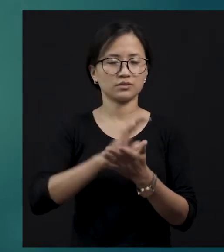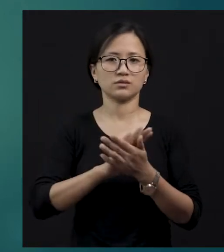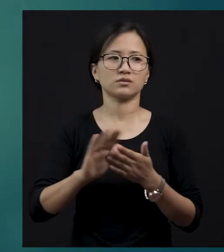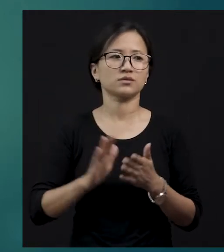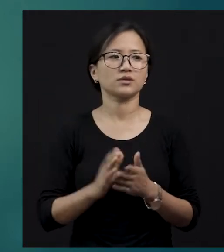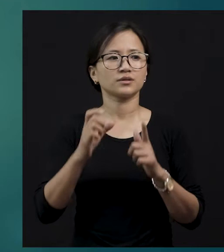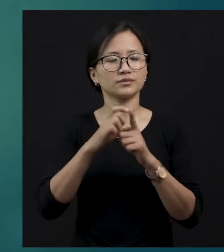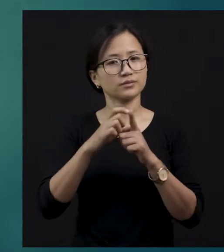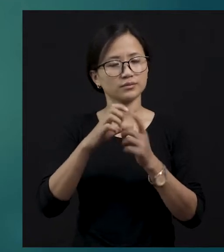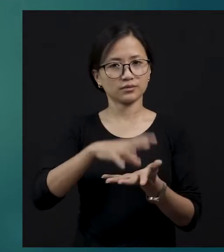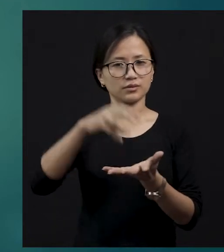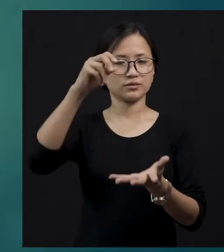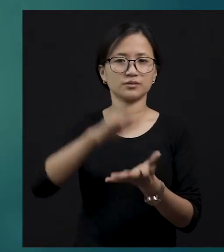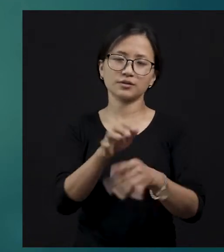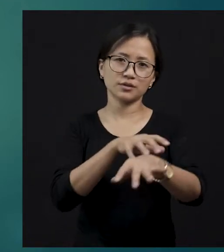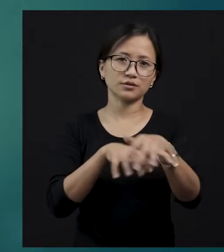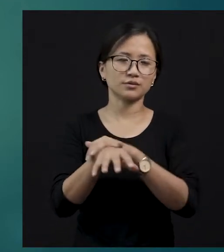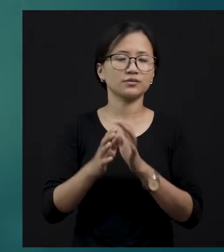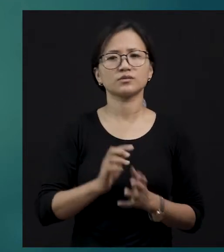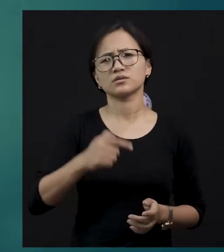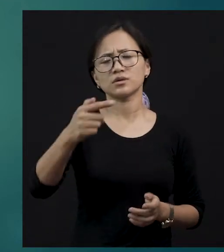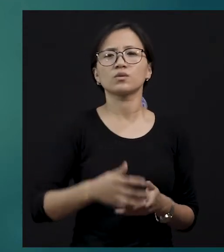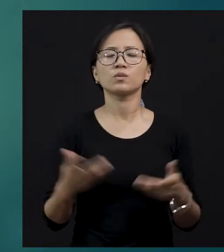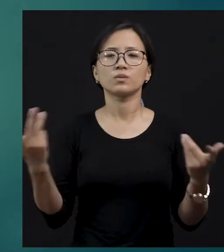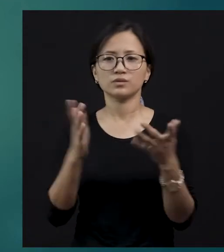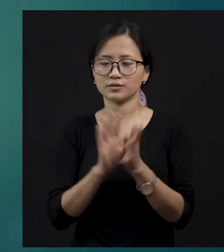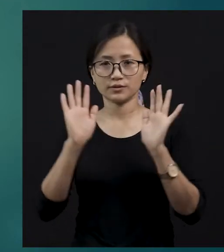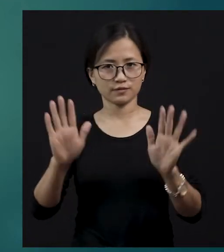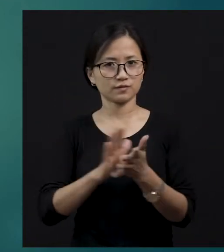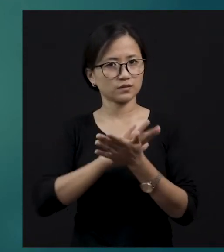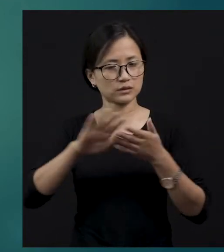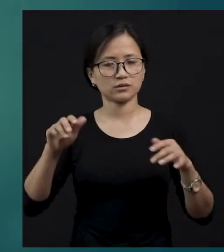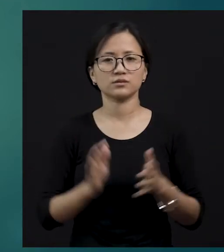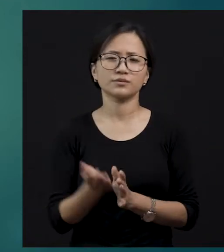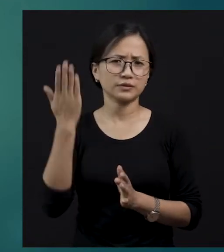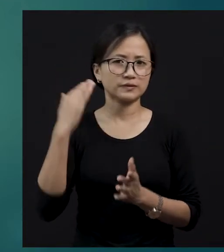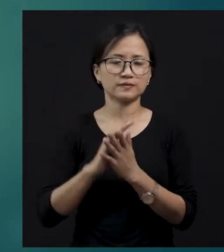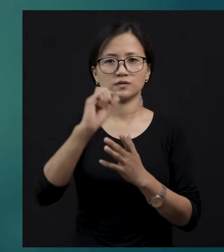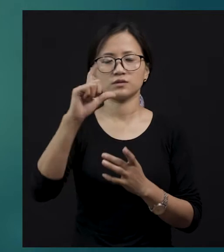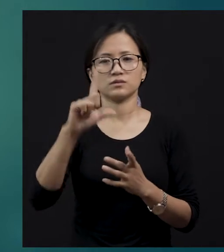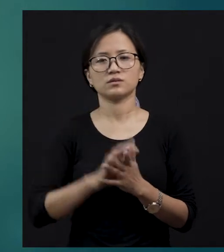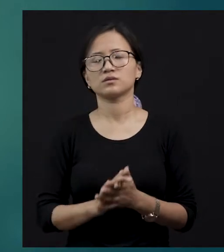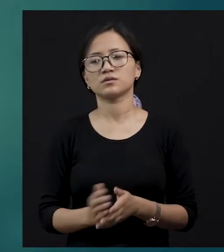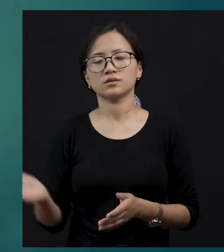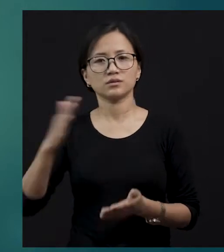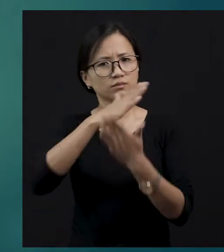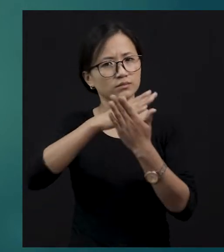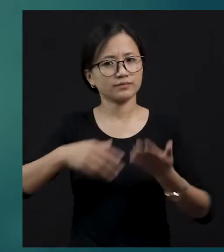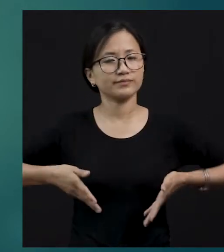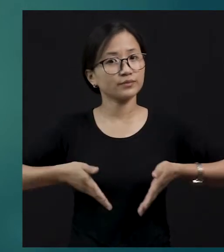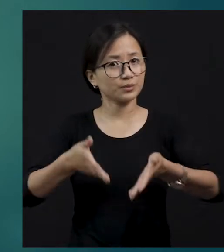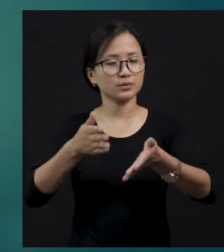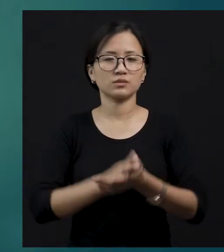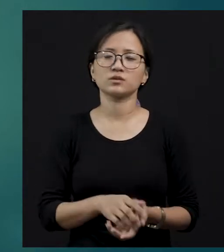Desert Animals. Okay, Desert Animals, continuation of what we have done in our previous class. And then we have just come halfway.